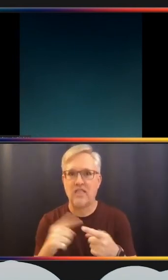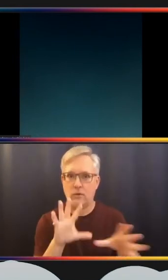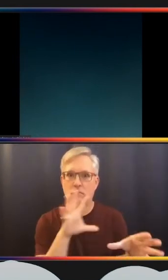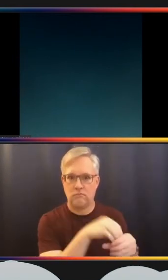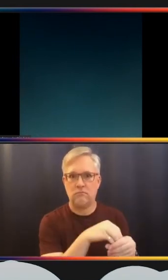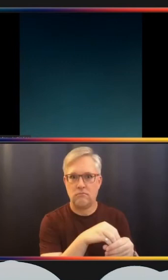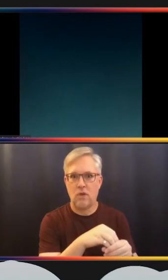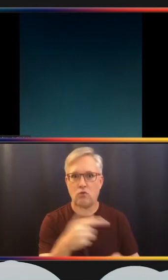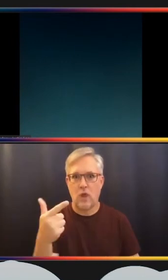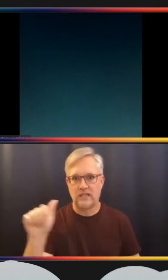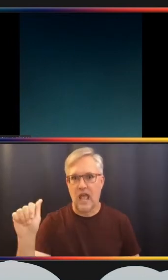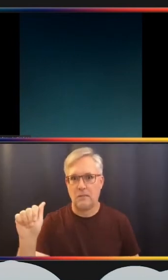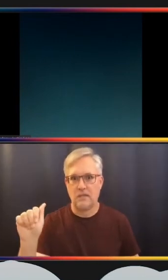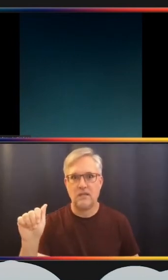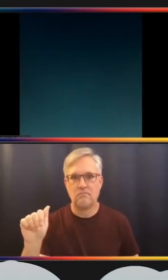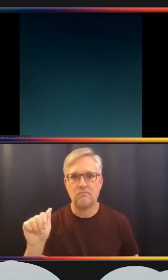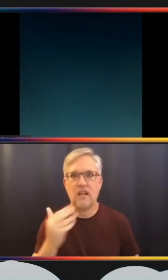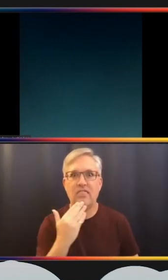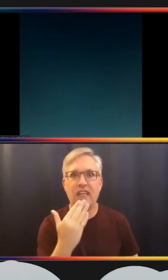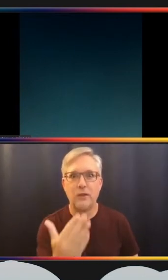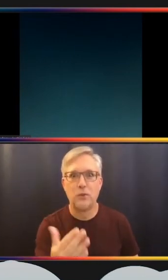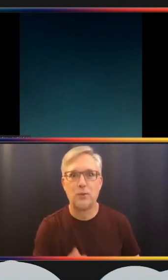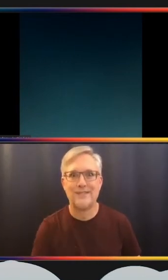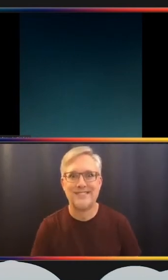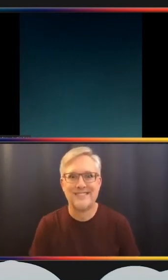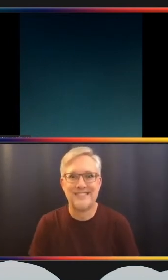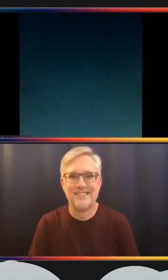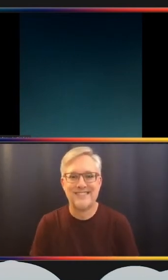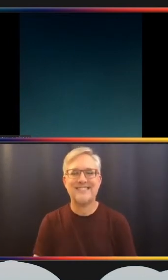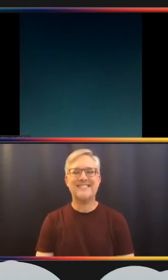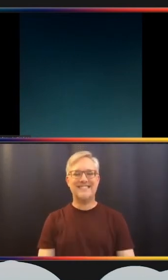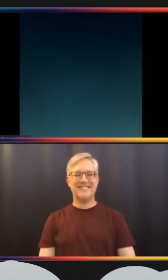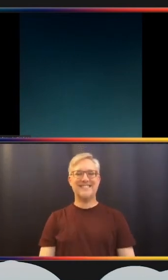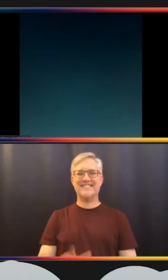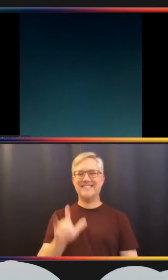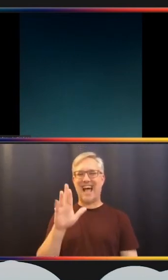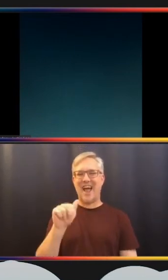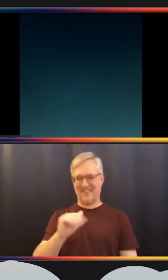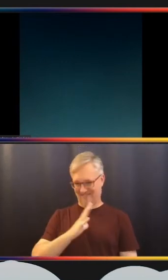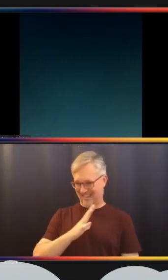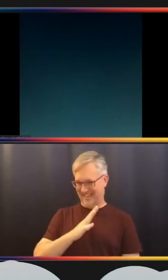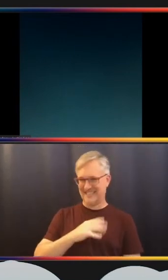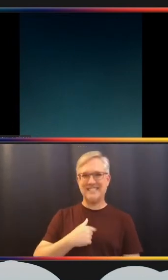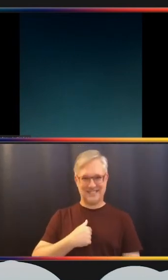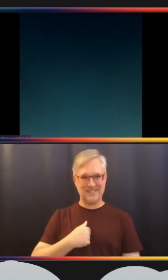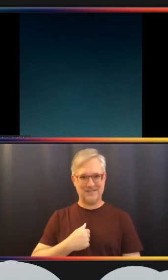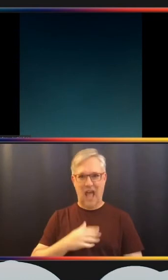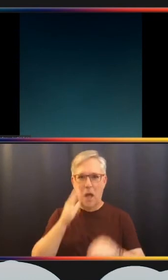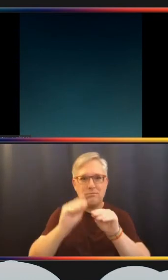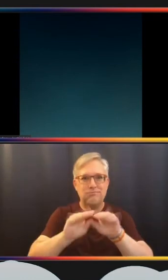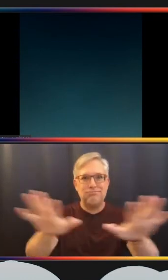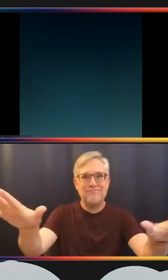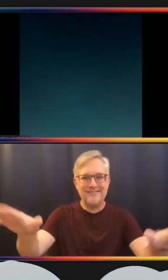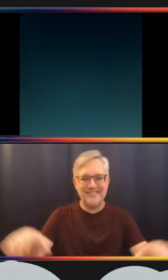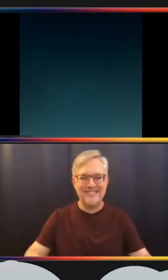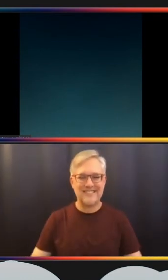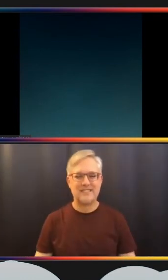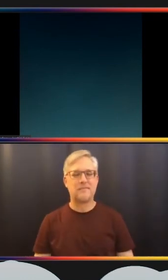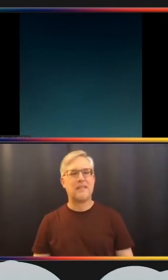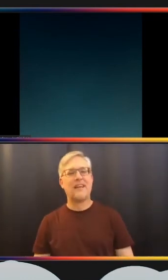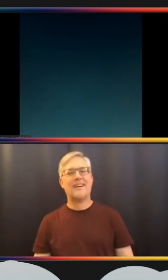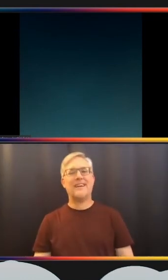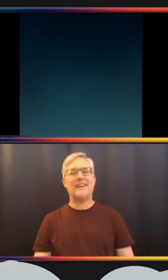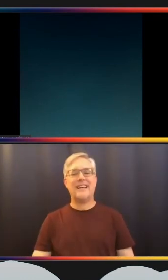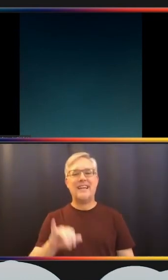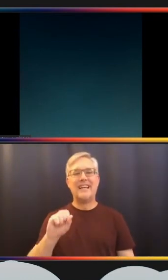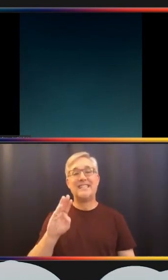Anatomy. Thank you. I'm putting that out into the world as well. I've been putting it out for so many years. Maybe it's just not in